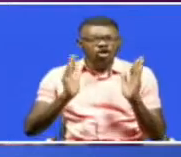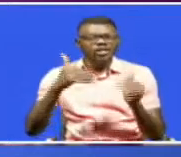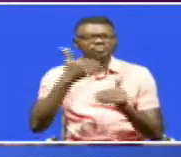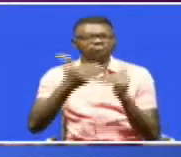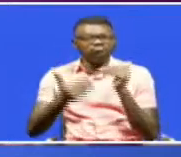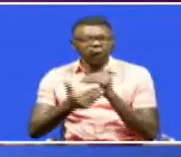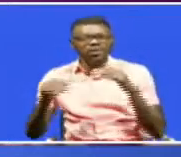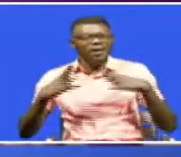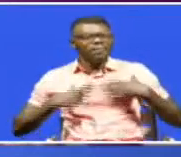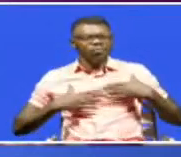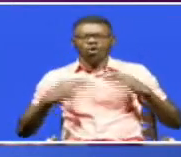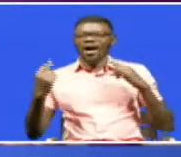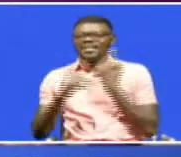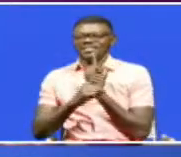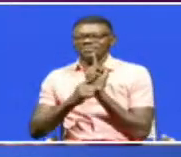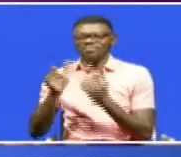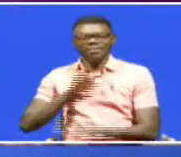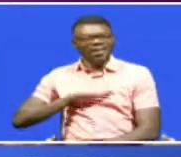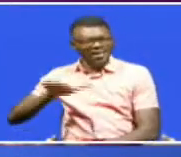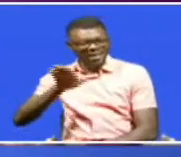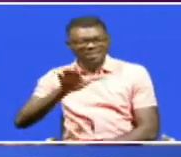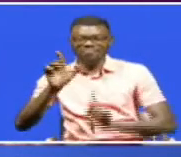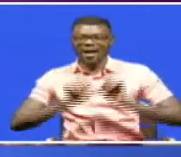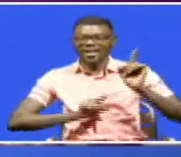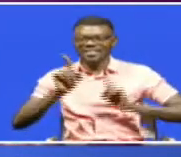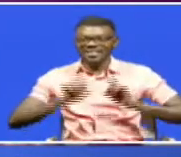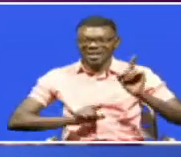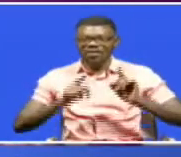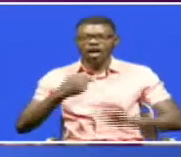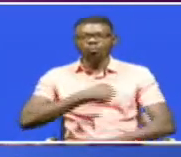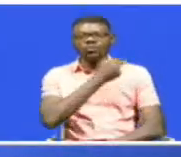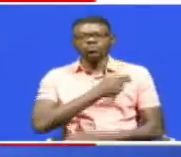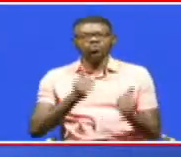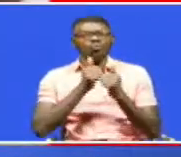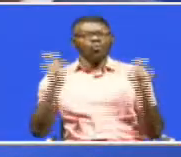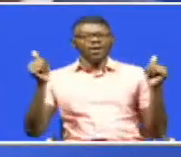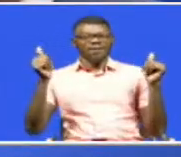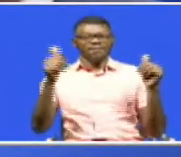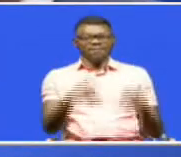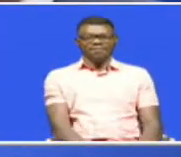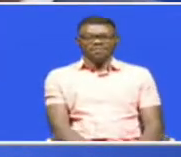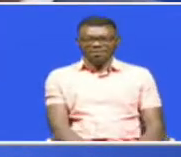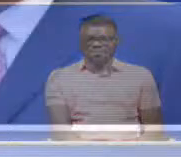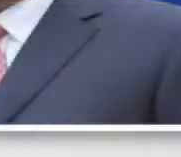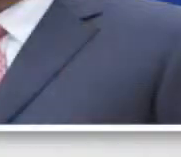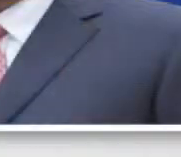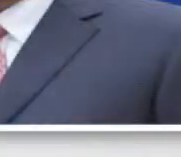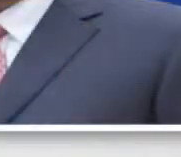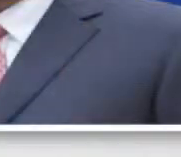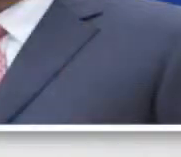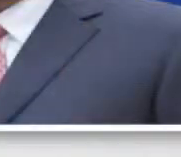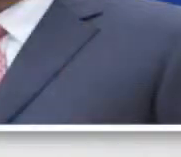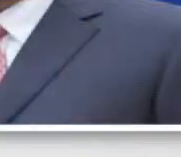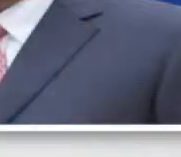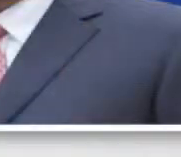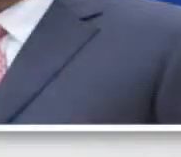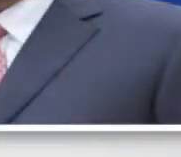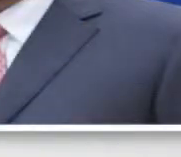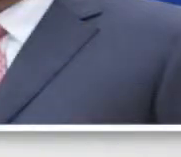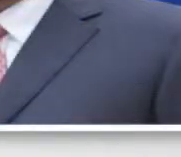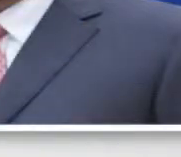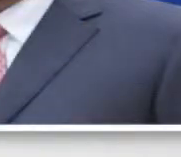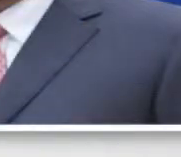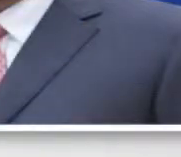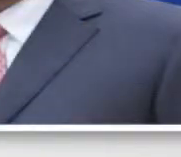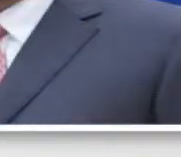that people from all corners of the state get to the clinics and all that. Kuhusiana na mbinu ya kukuza uchumi kwa njia ya